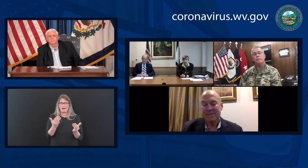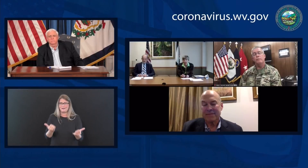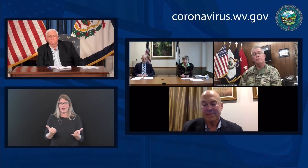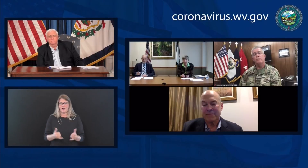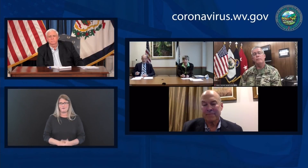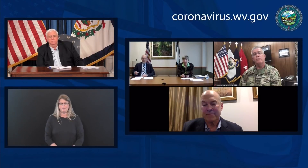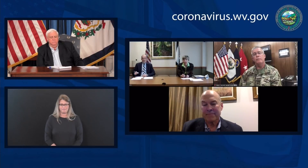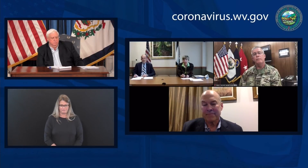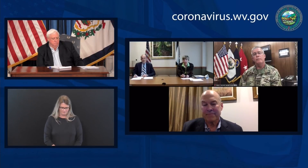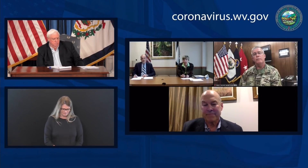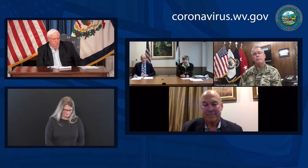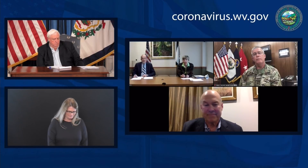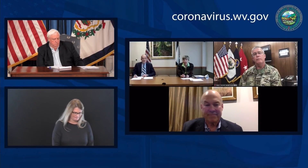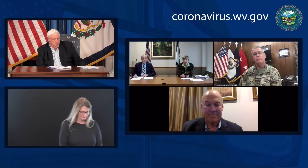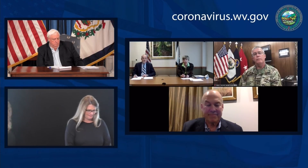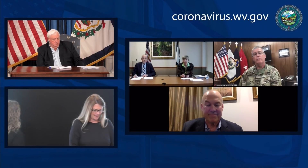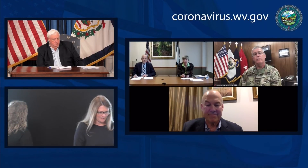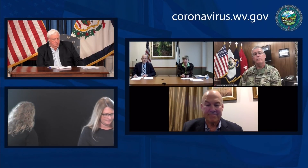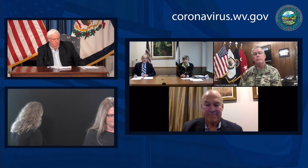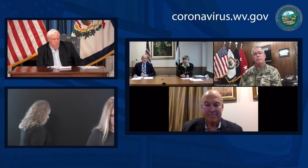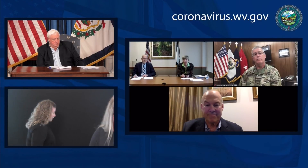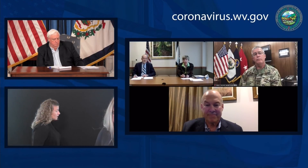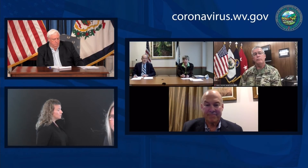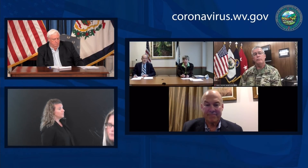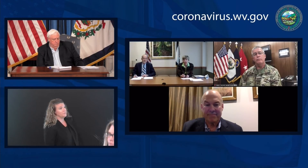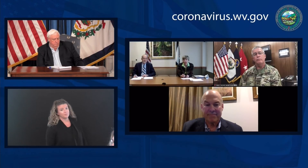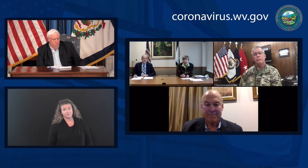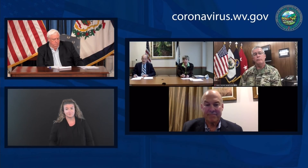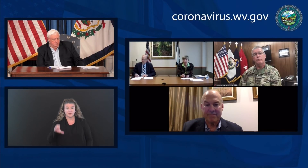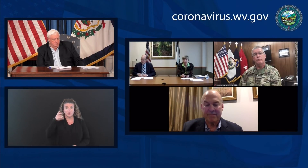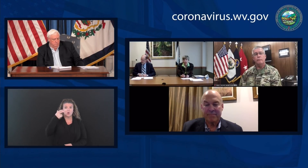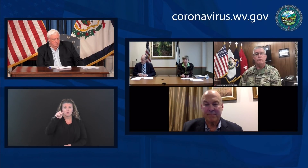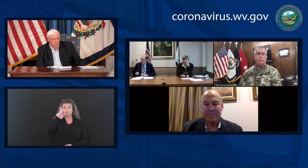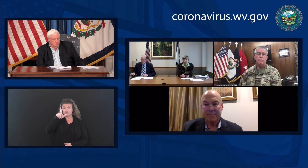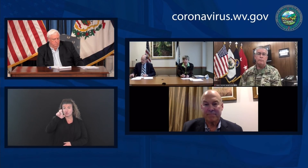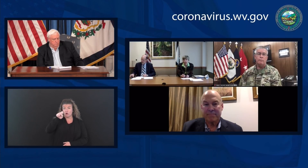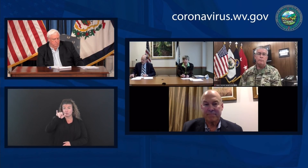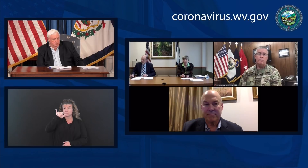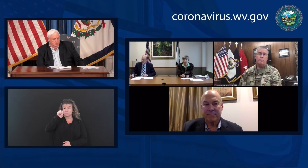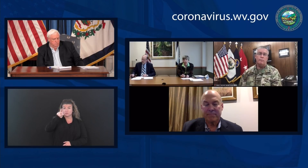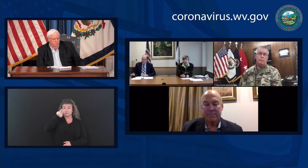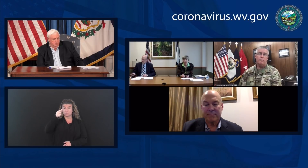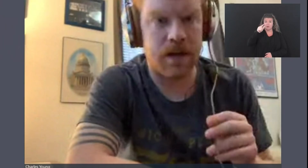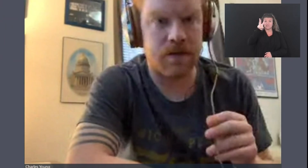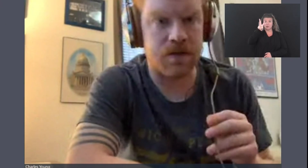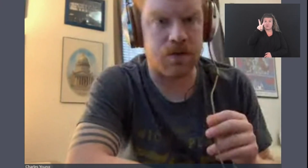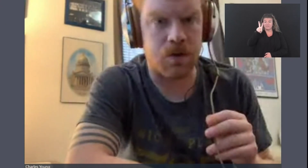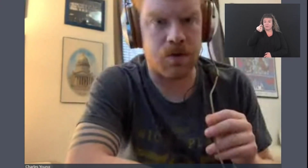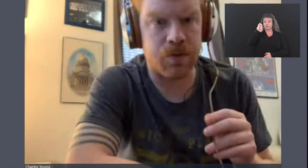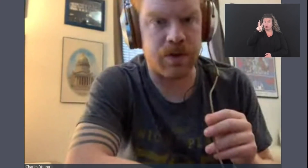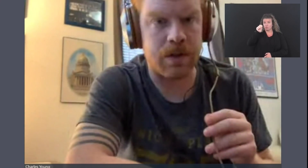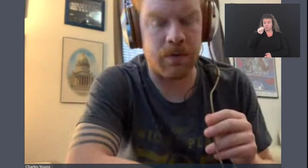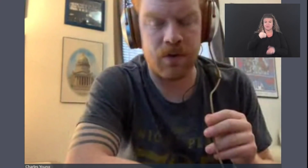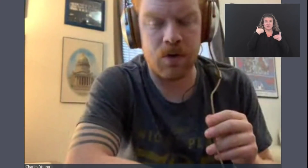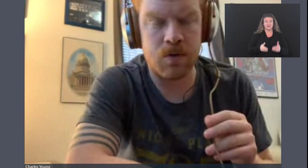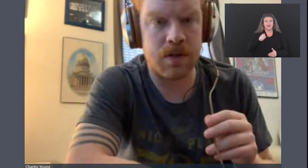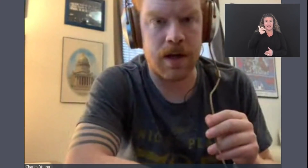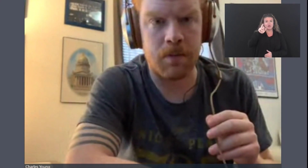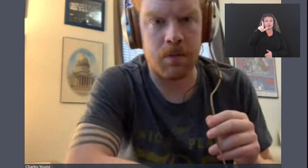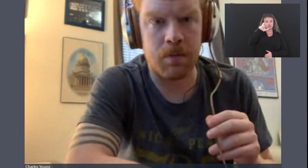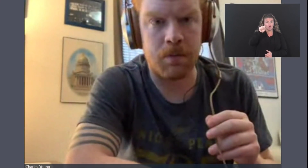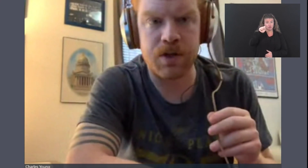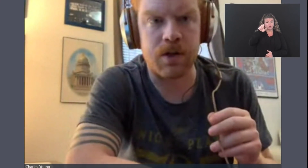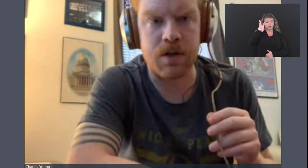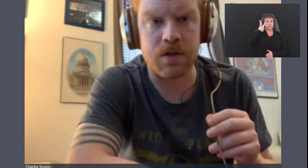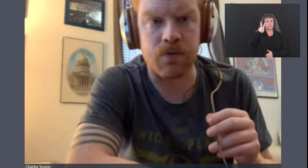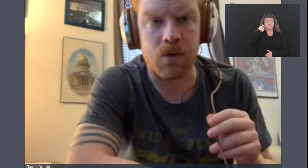Thank you. Up next, let's go to Charles Young with WV News. Hi, this is Charles with WV News.